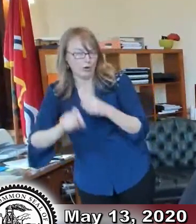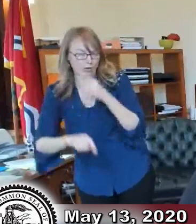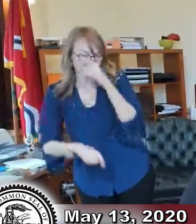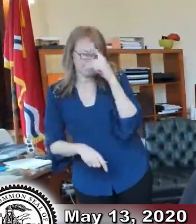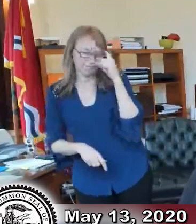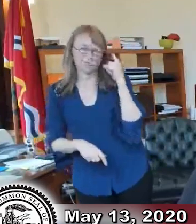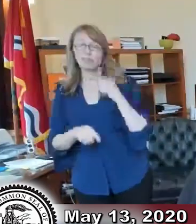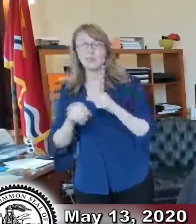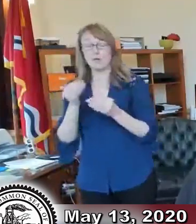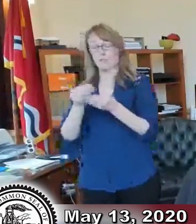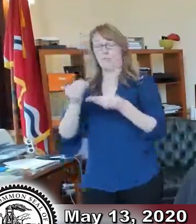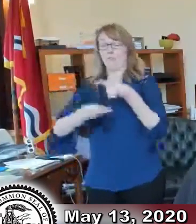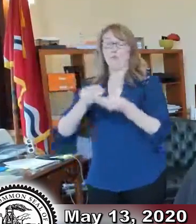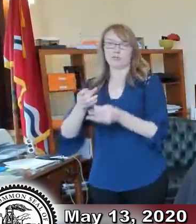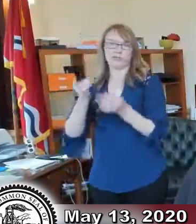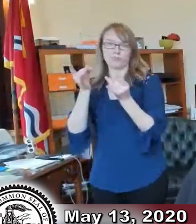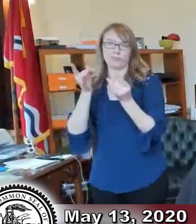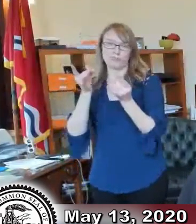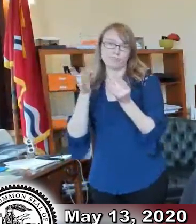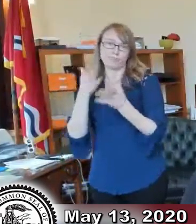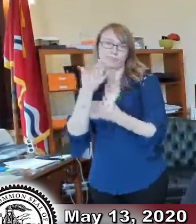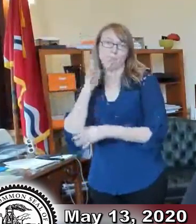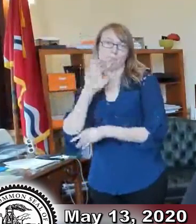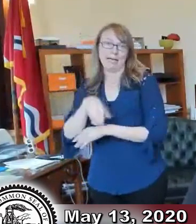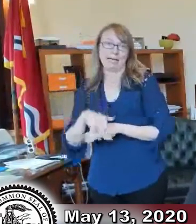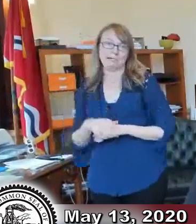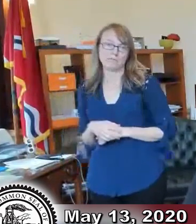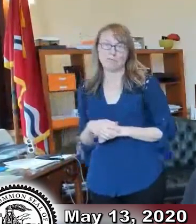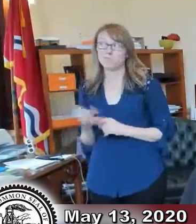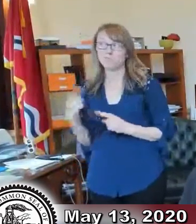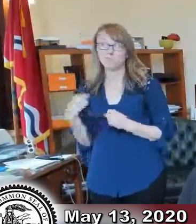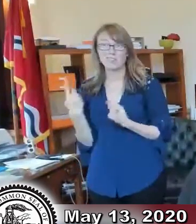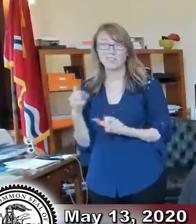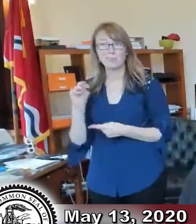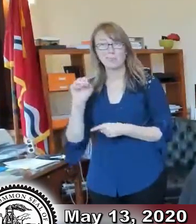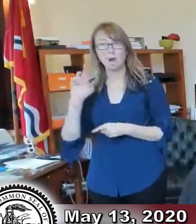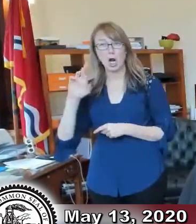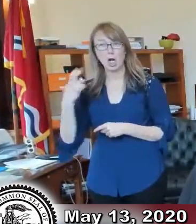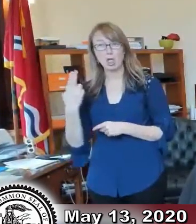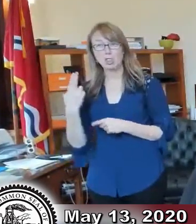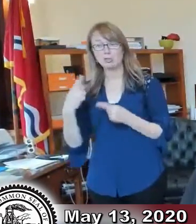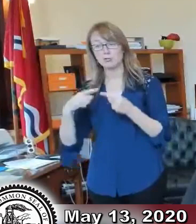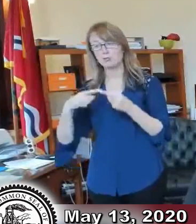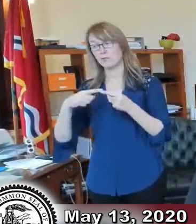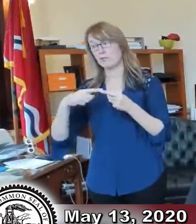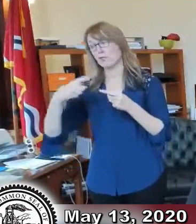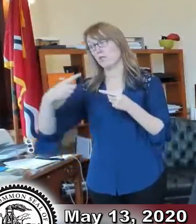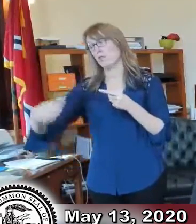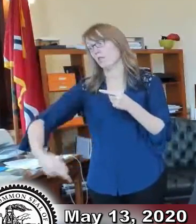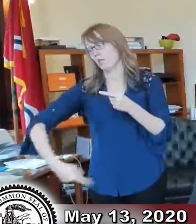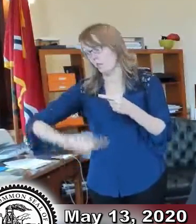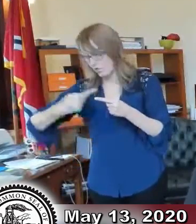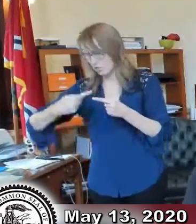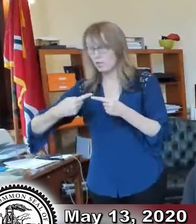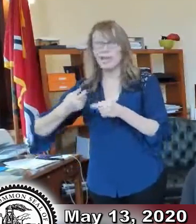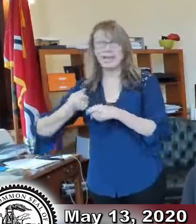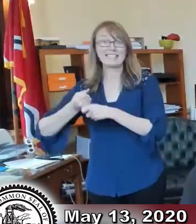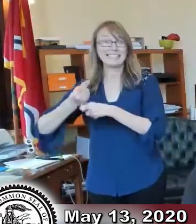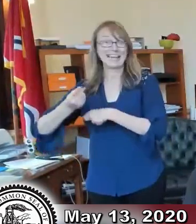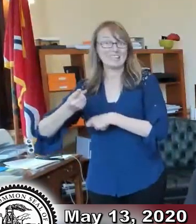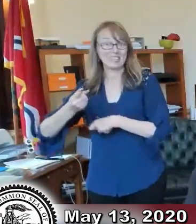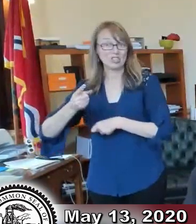over, from March when this started through next year, which next fiscal year, it's